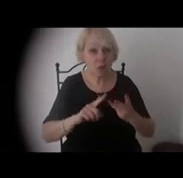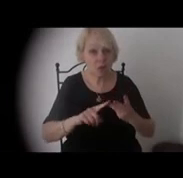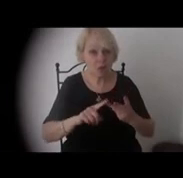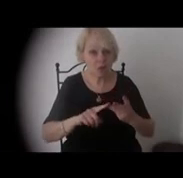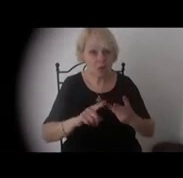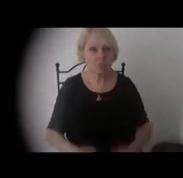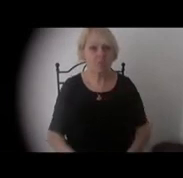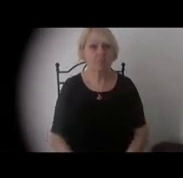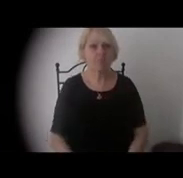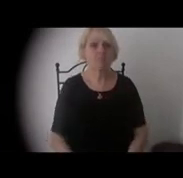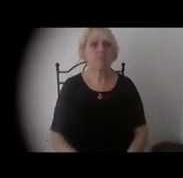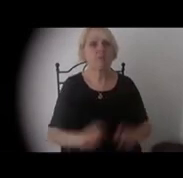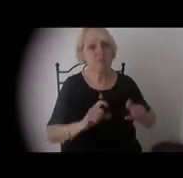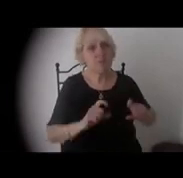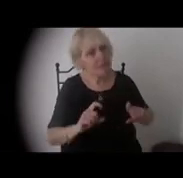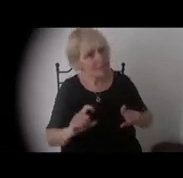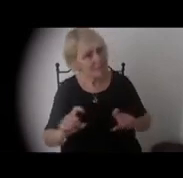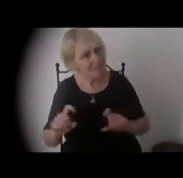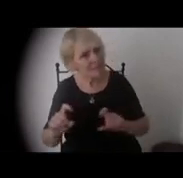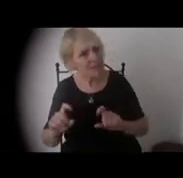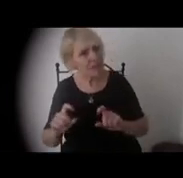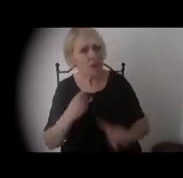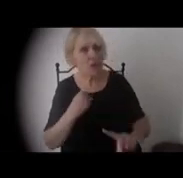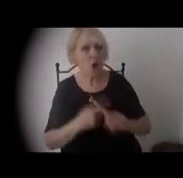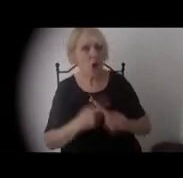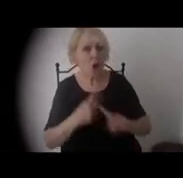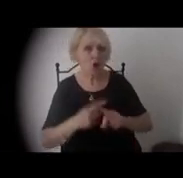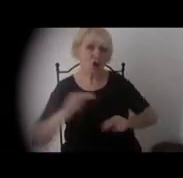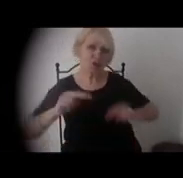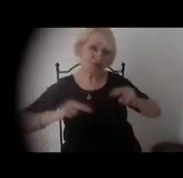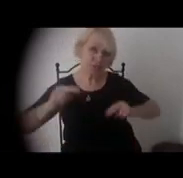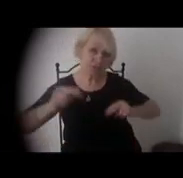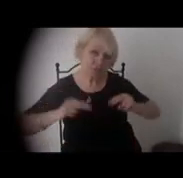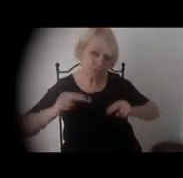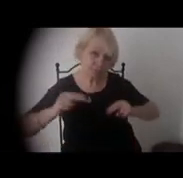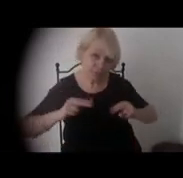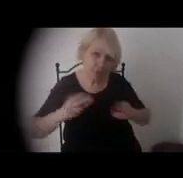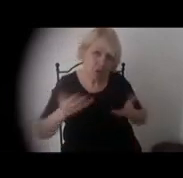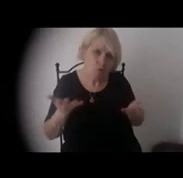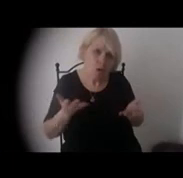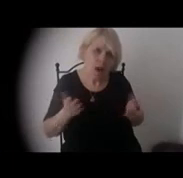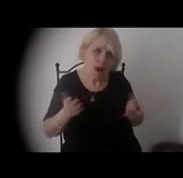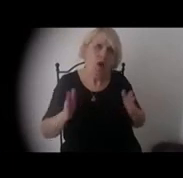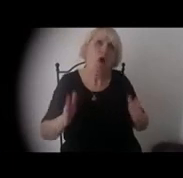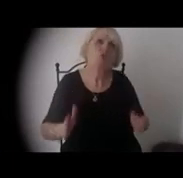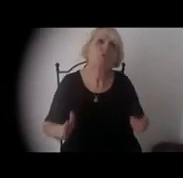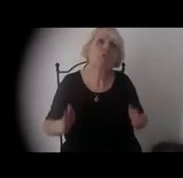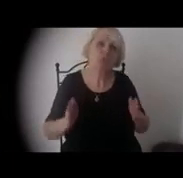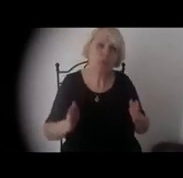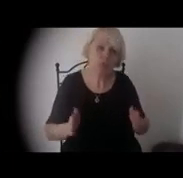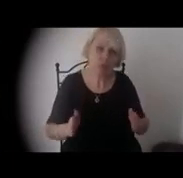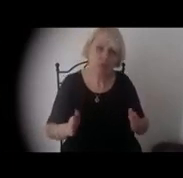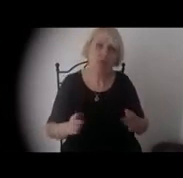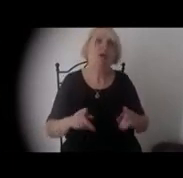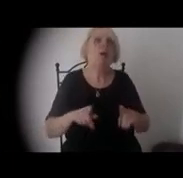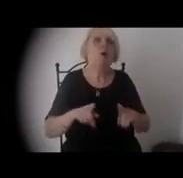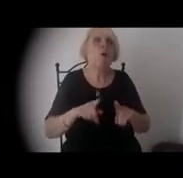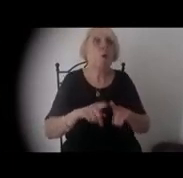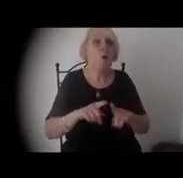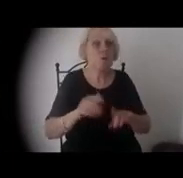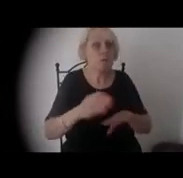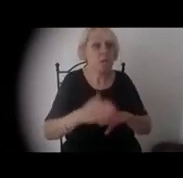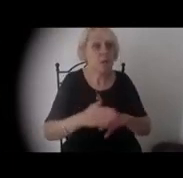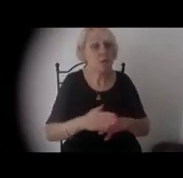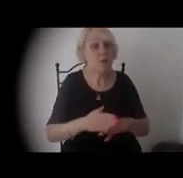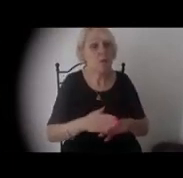about continuing to provide urgent assessments in a hospital setting where they're needed, but also in the early stages of the